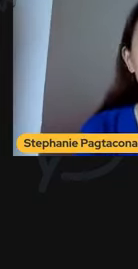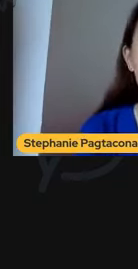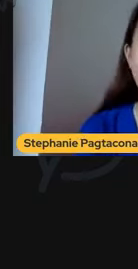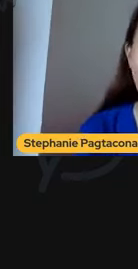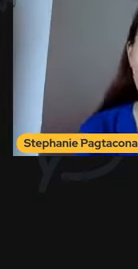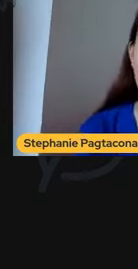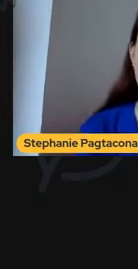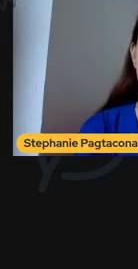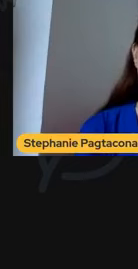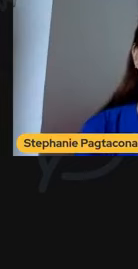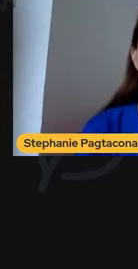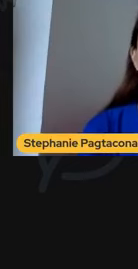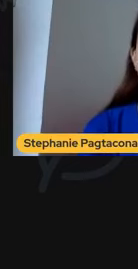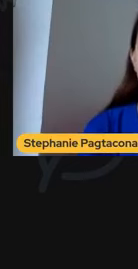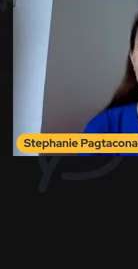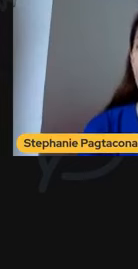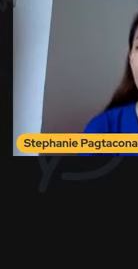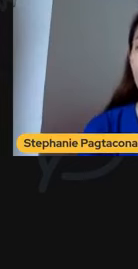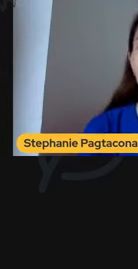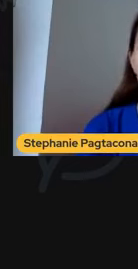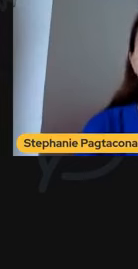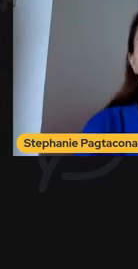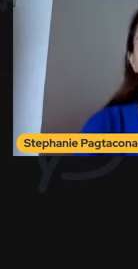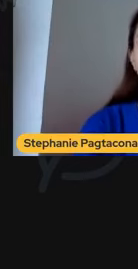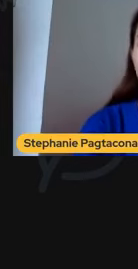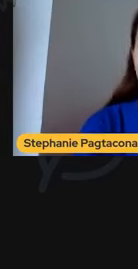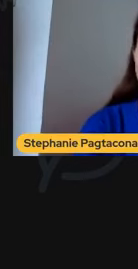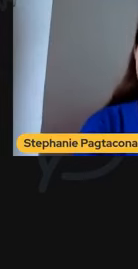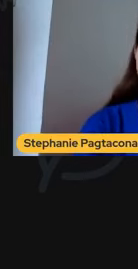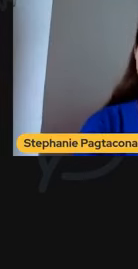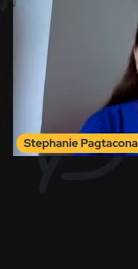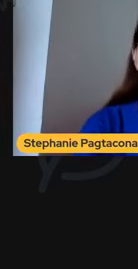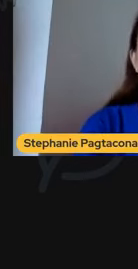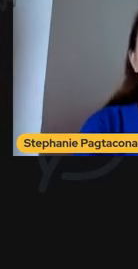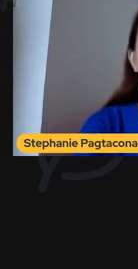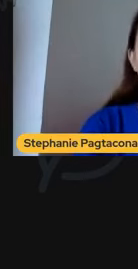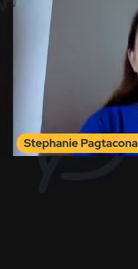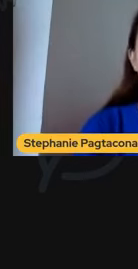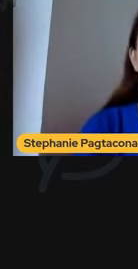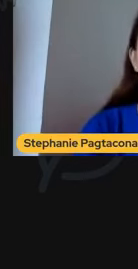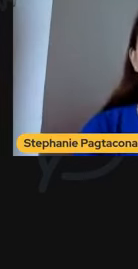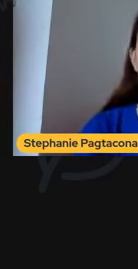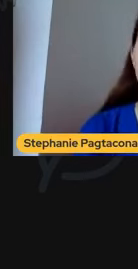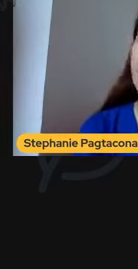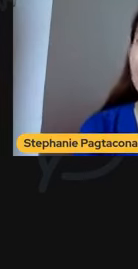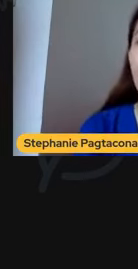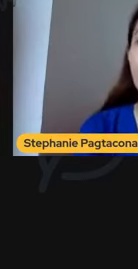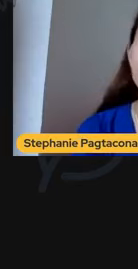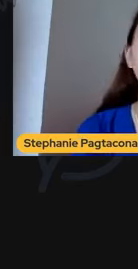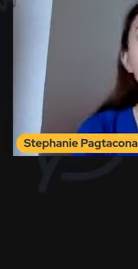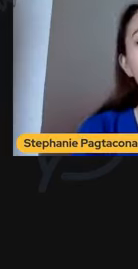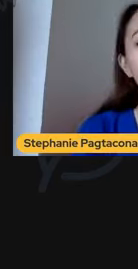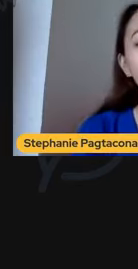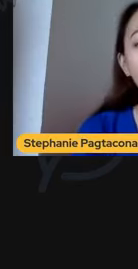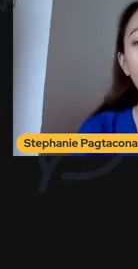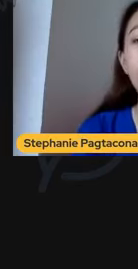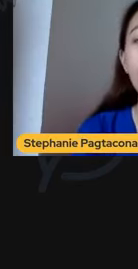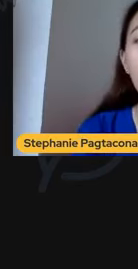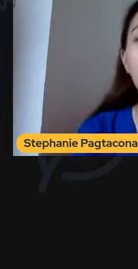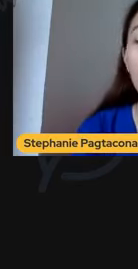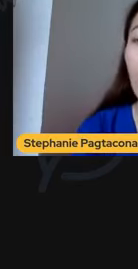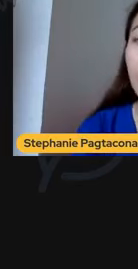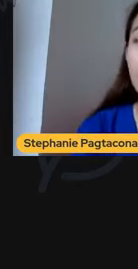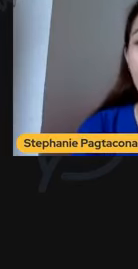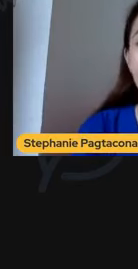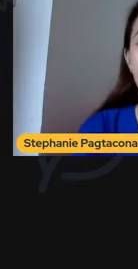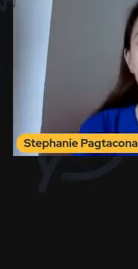them live as equals, if not a functioning part of the community. Also, their main goal is to be able to reach